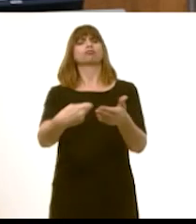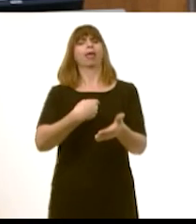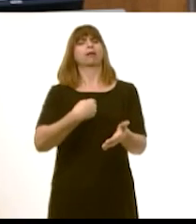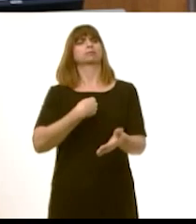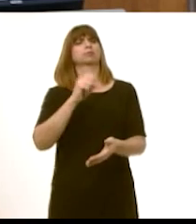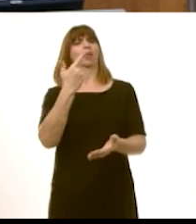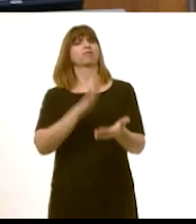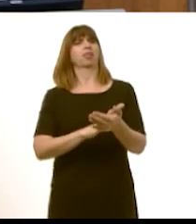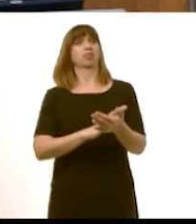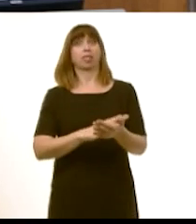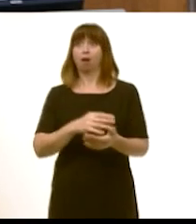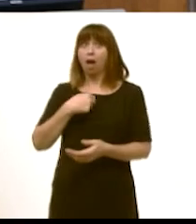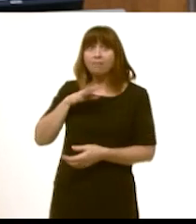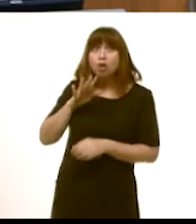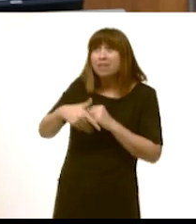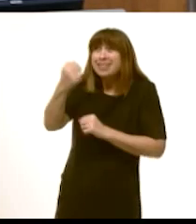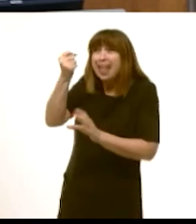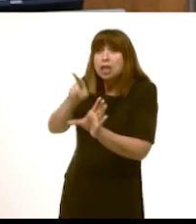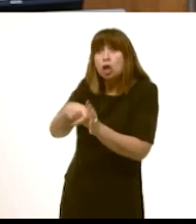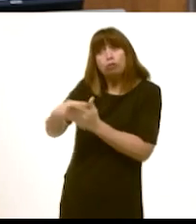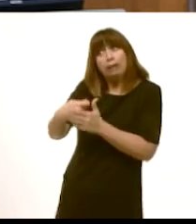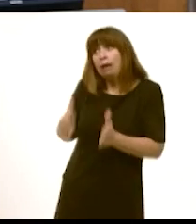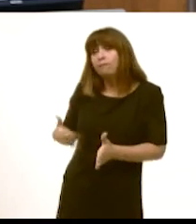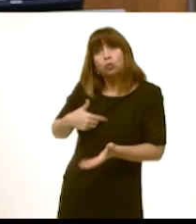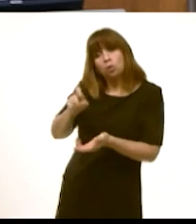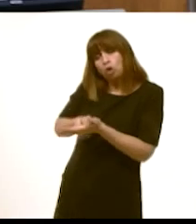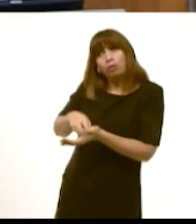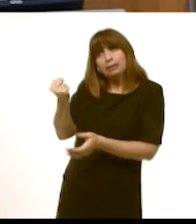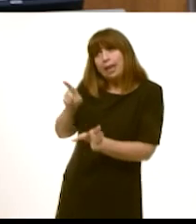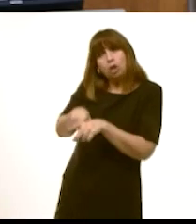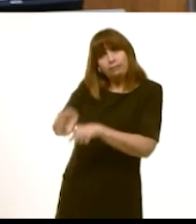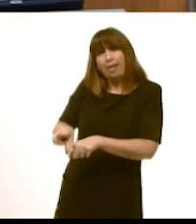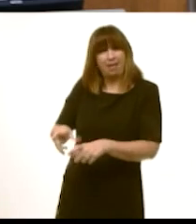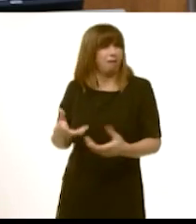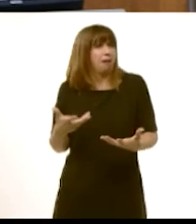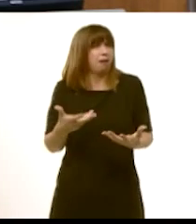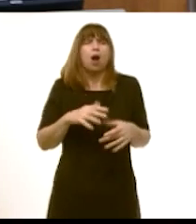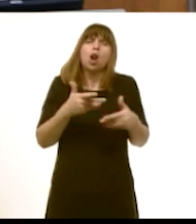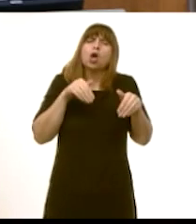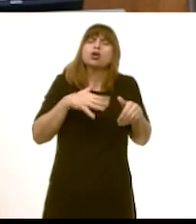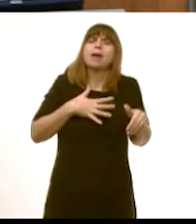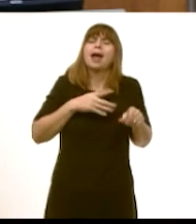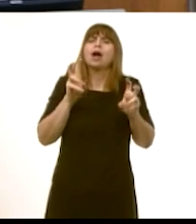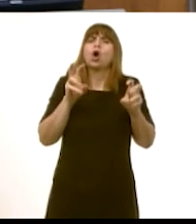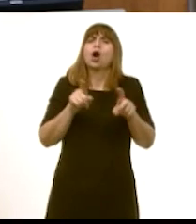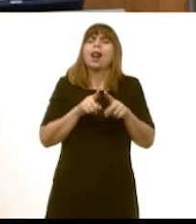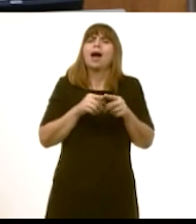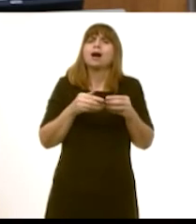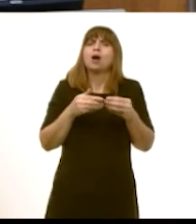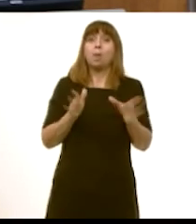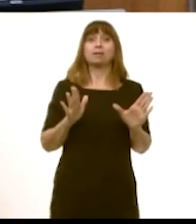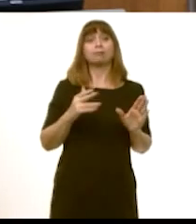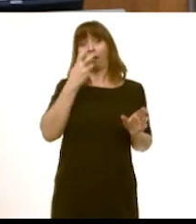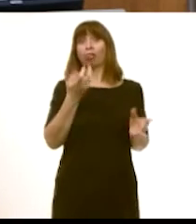in one case 10-year tenancy for a start-up business. For many, many shops, they will start as pop-up shops. They want